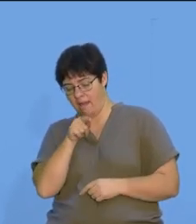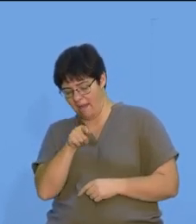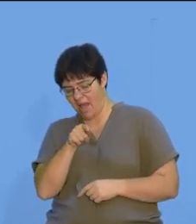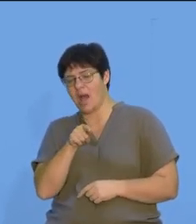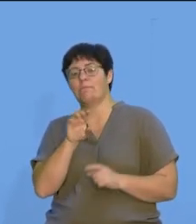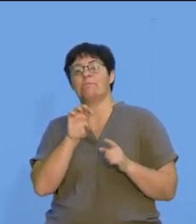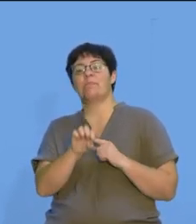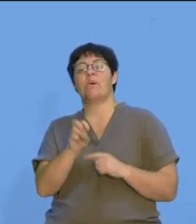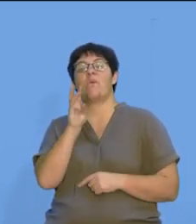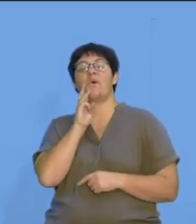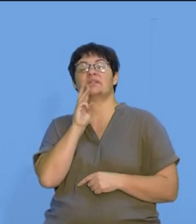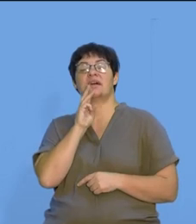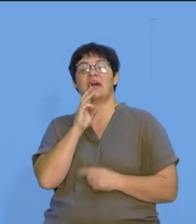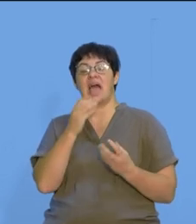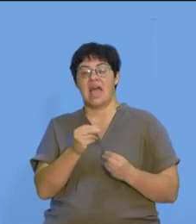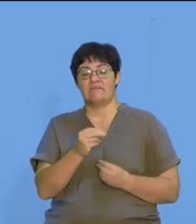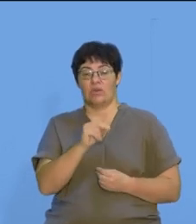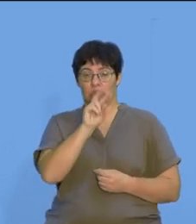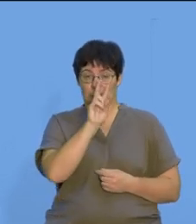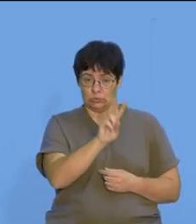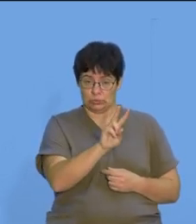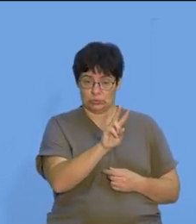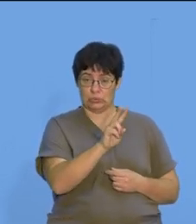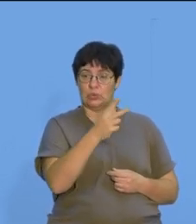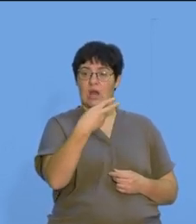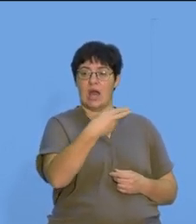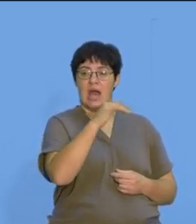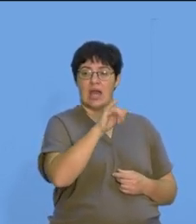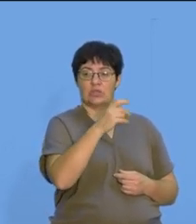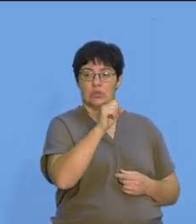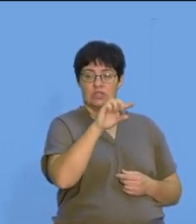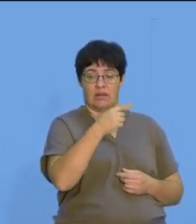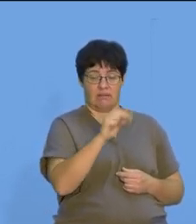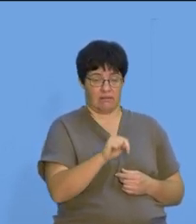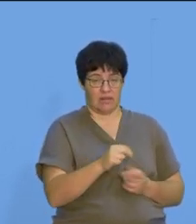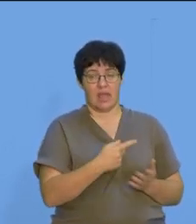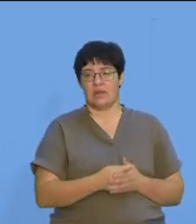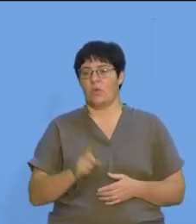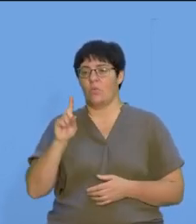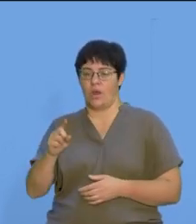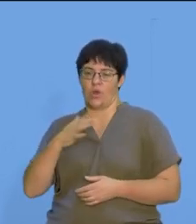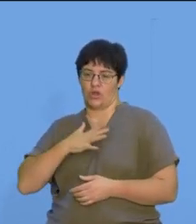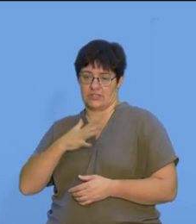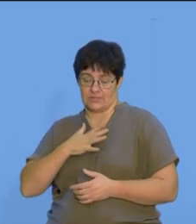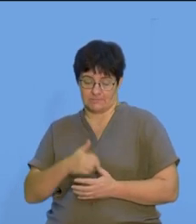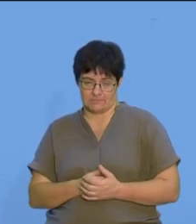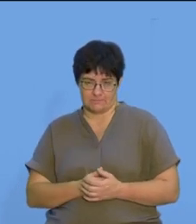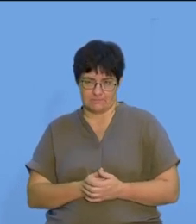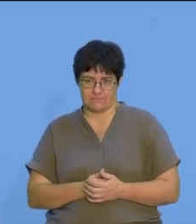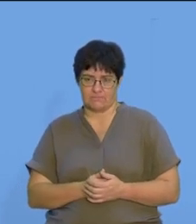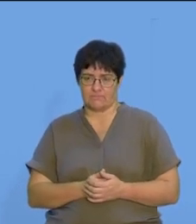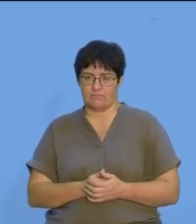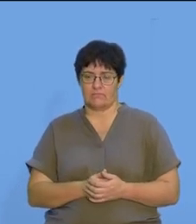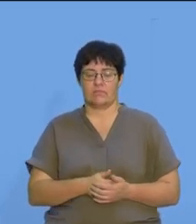unit, in this case, a molecule of water consists of 2 atoms of element hydrogen and a single atom of element